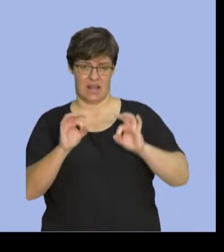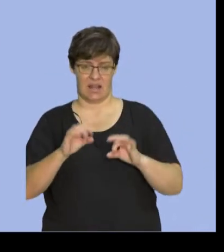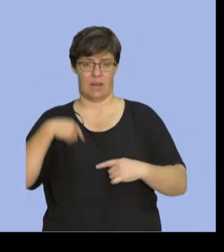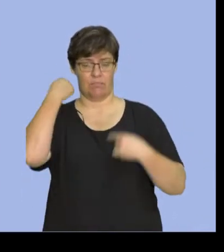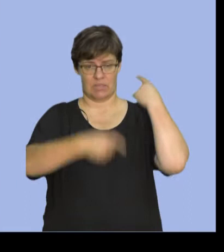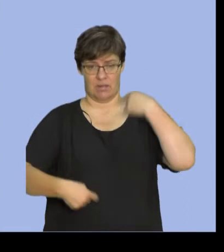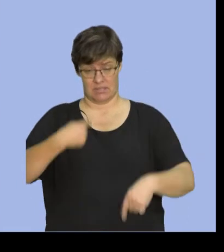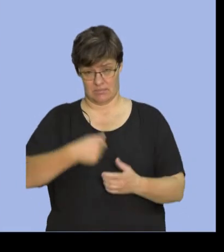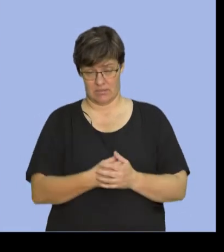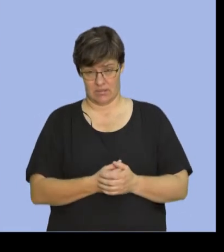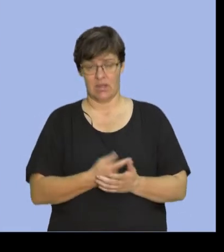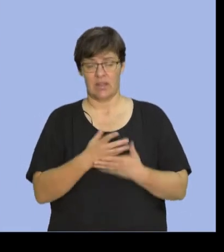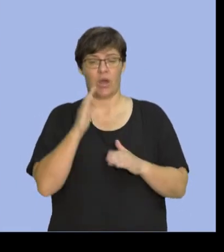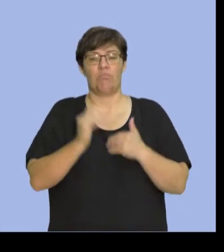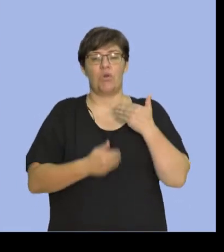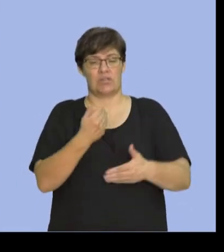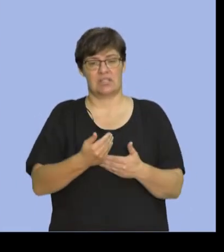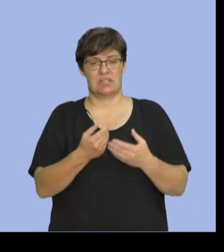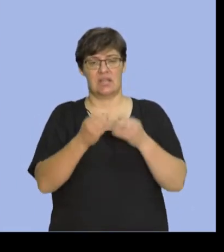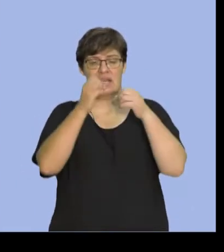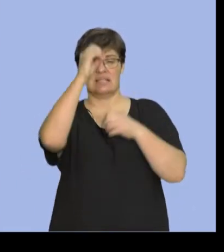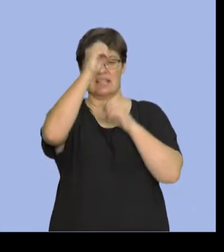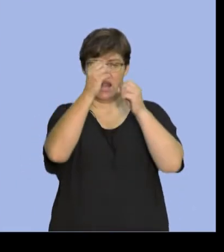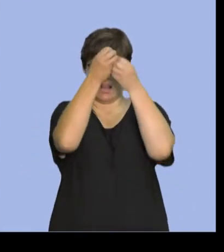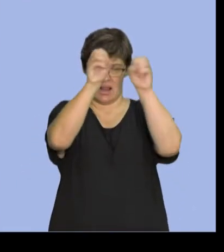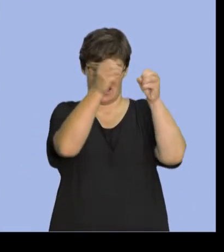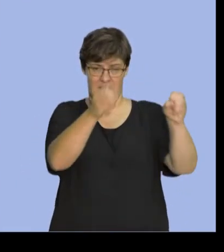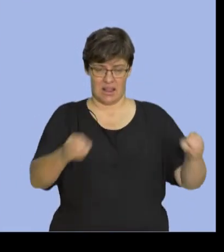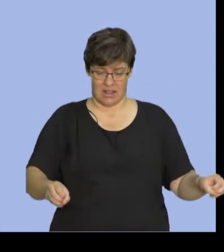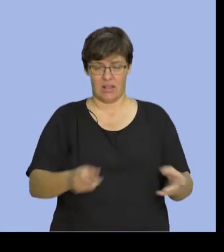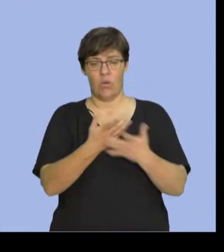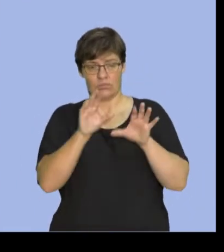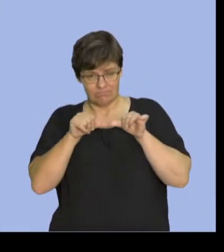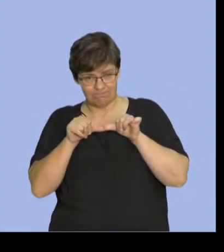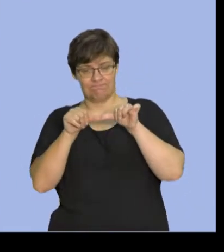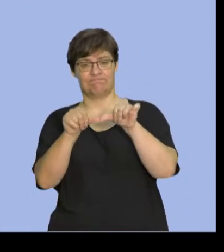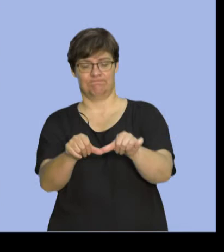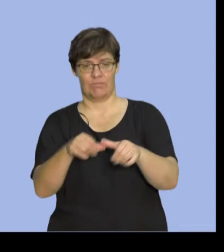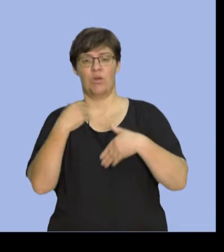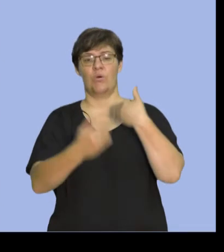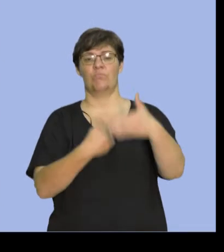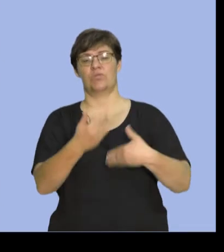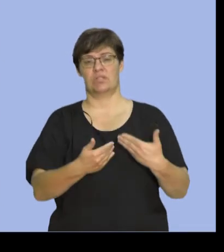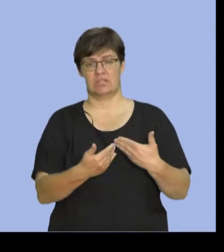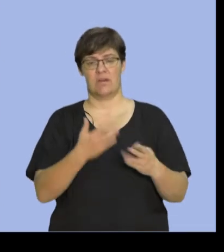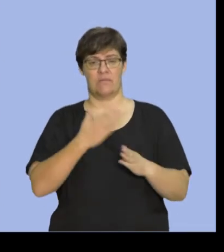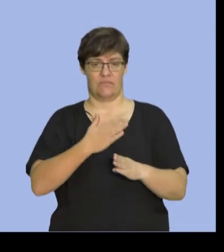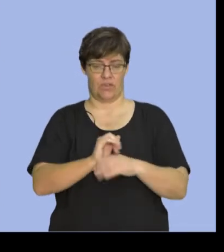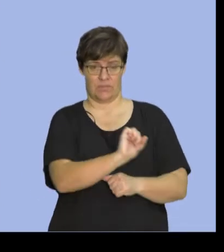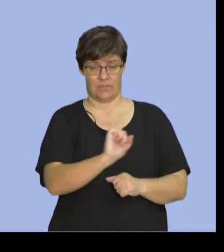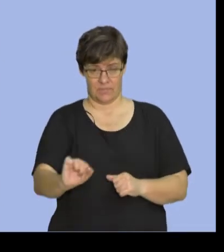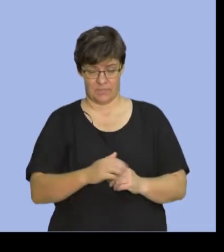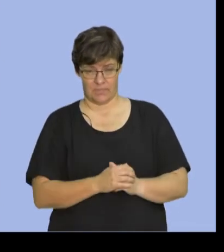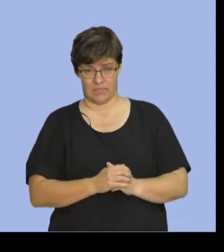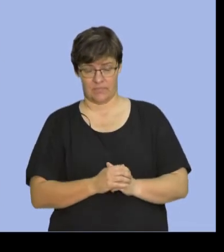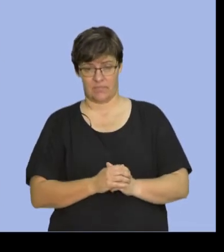is controlling the process of cell division as well as maintaining the process of cellular functioning. It also